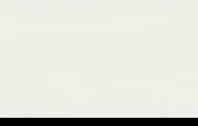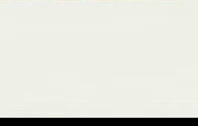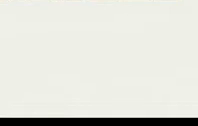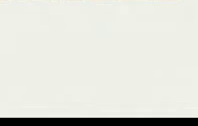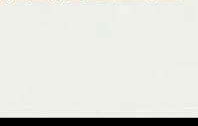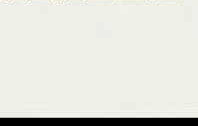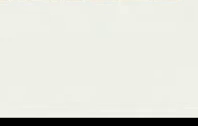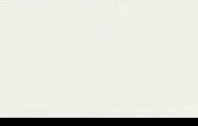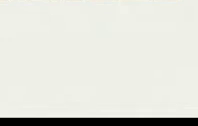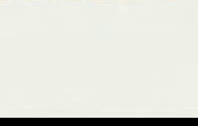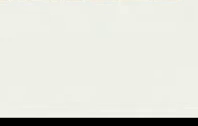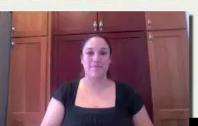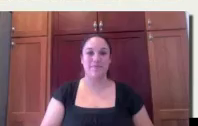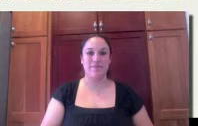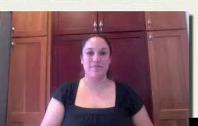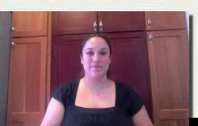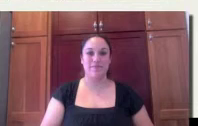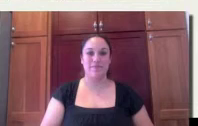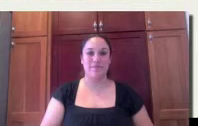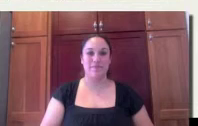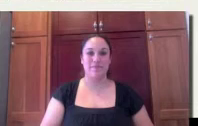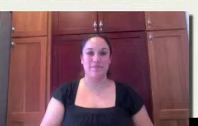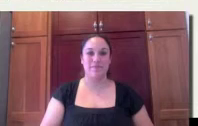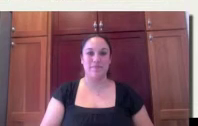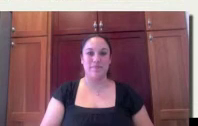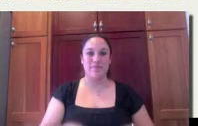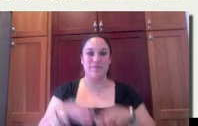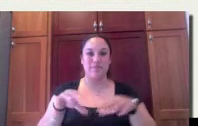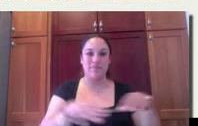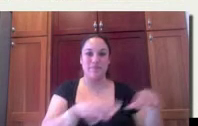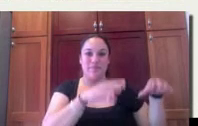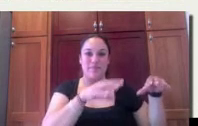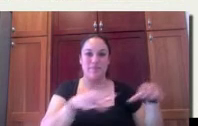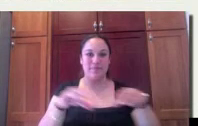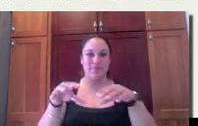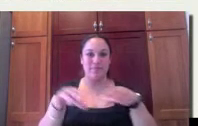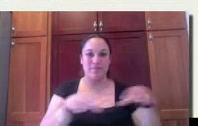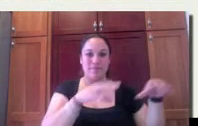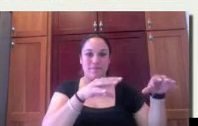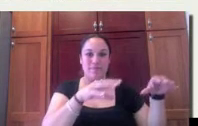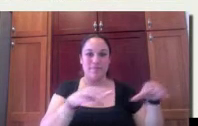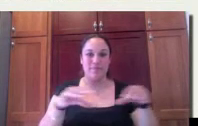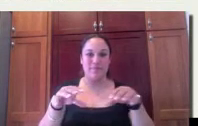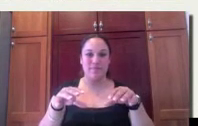also see these traits with their actions, the things that they feel or do.